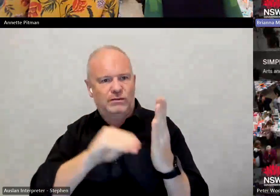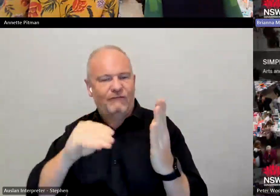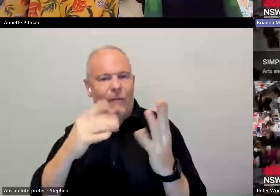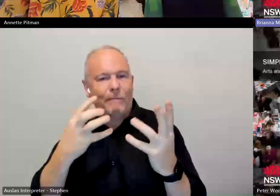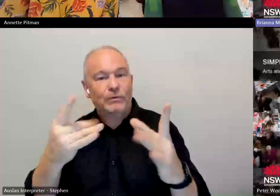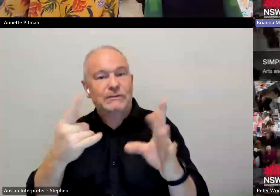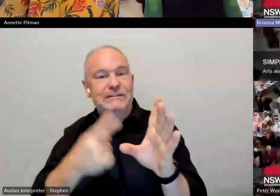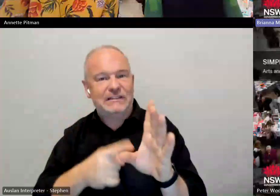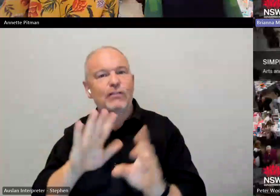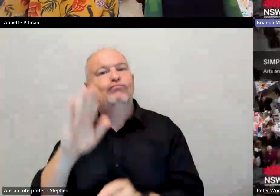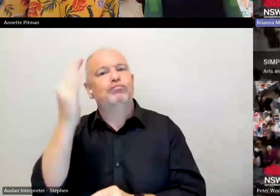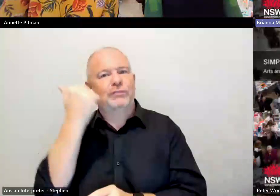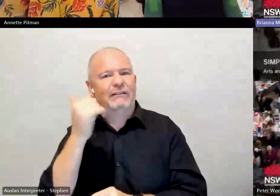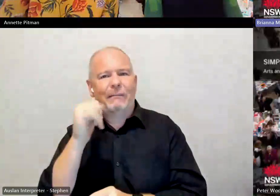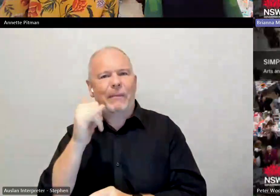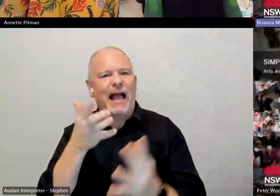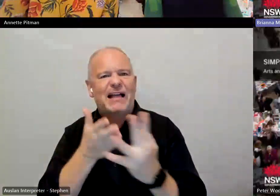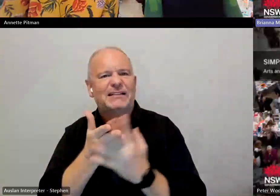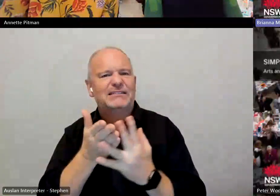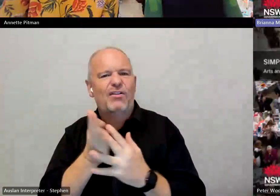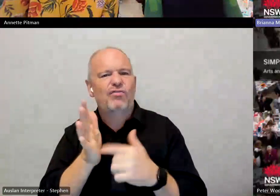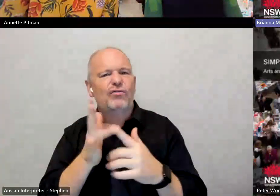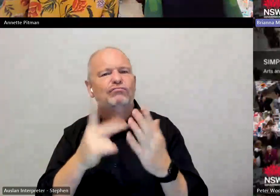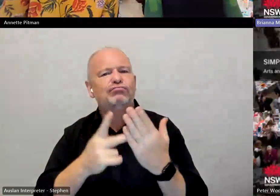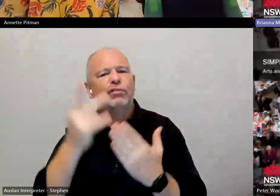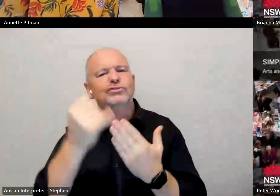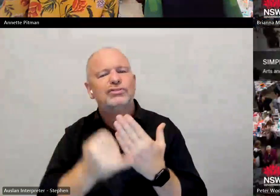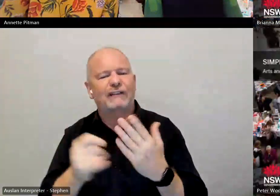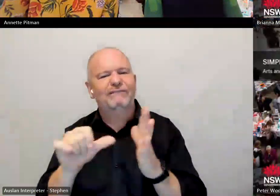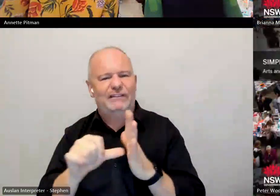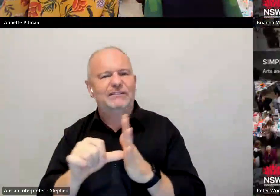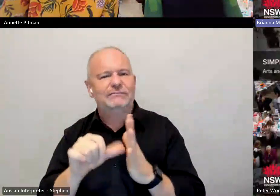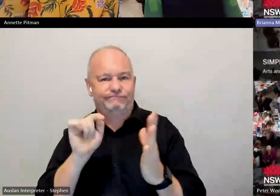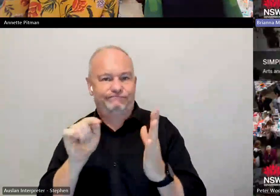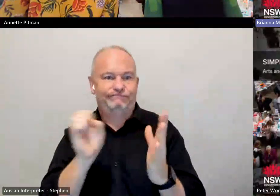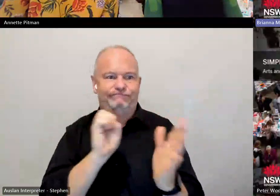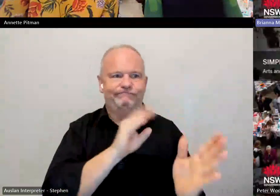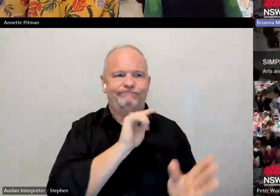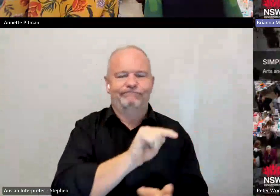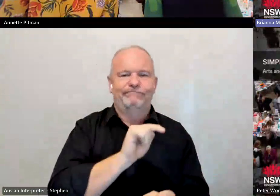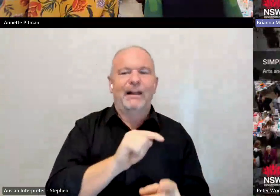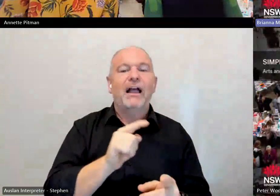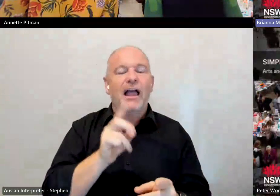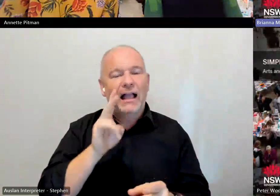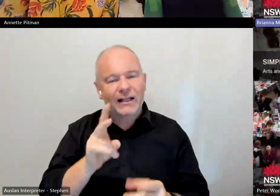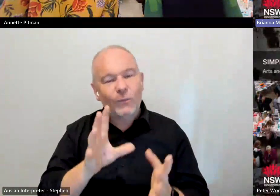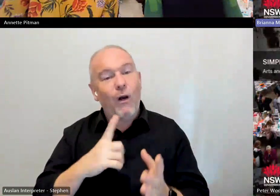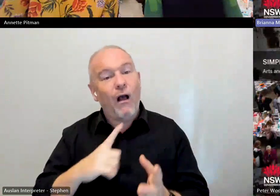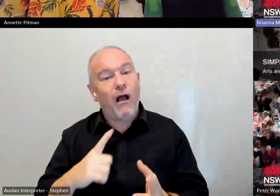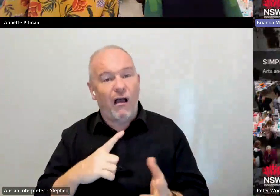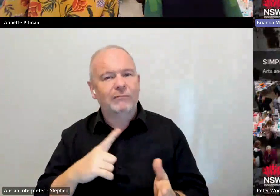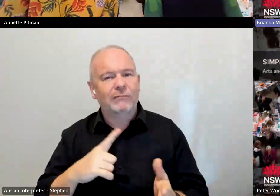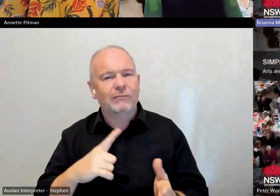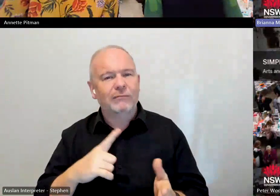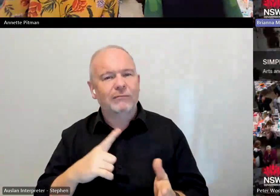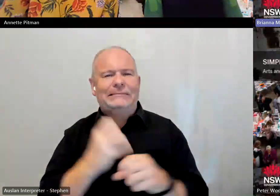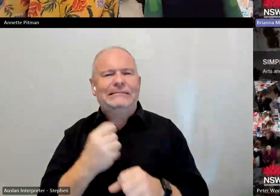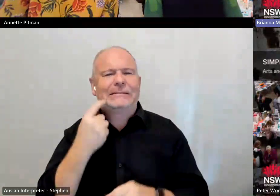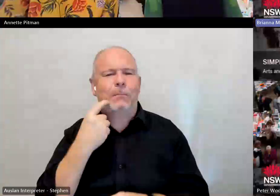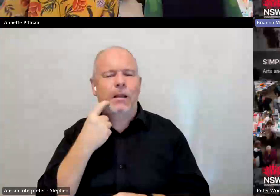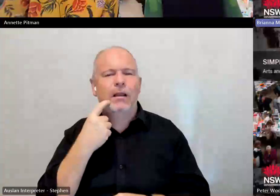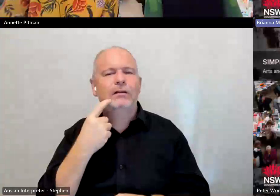they previously might have accessed through project funding. And again, it's to simplify this process. So you're